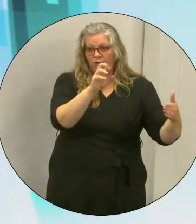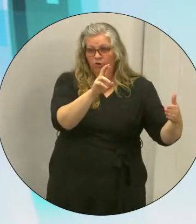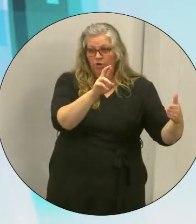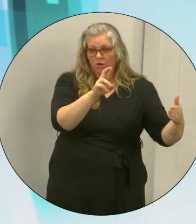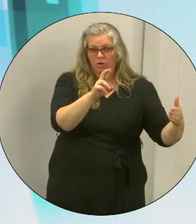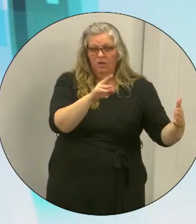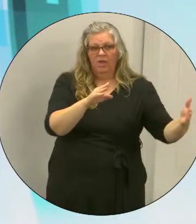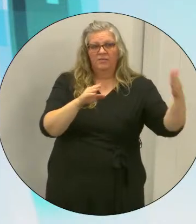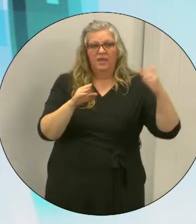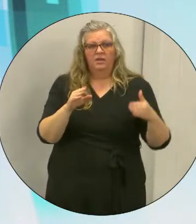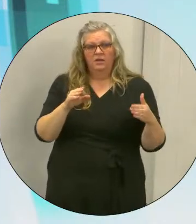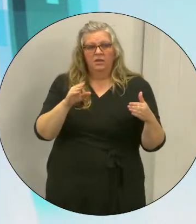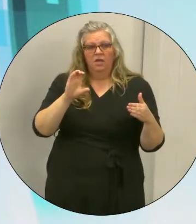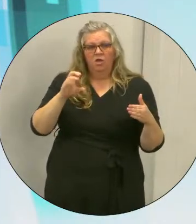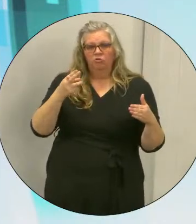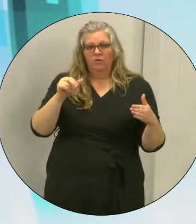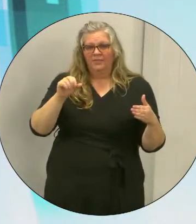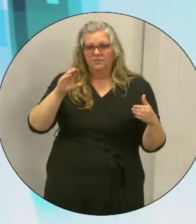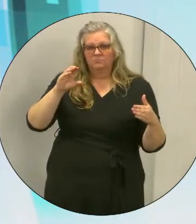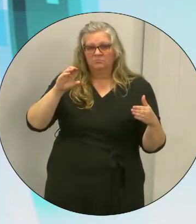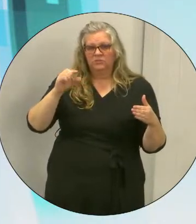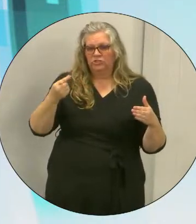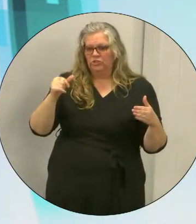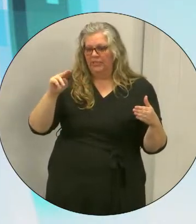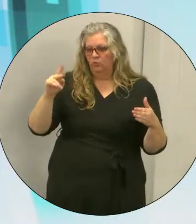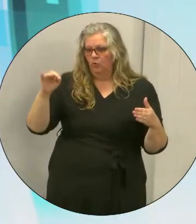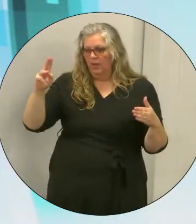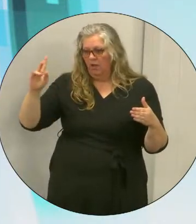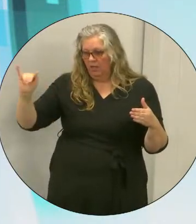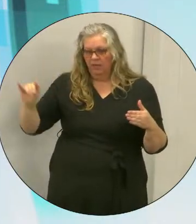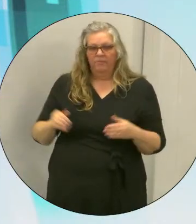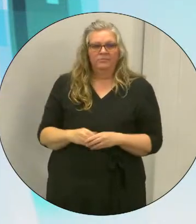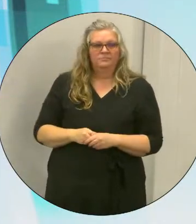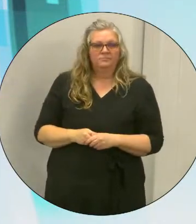Chris Giunciliani. Ms. Binder, please proceed.